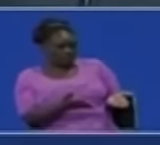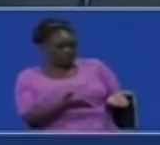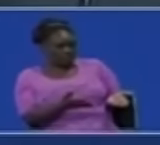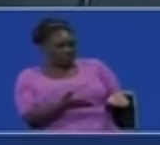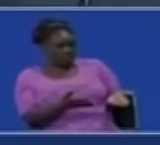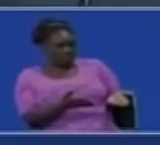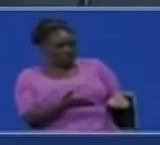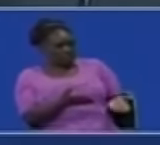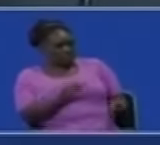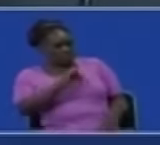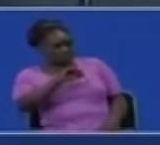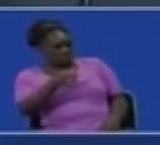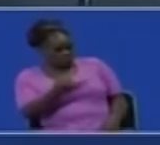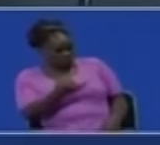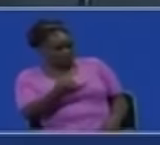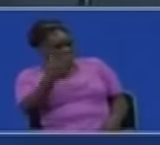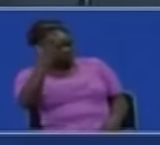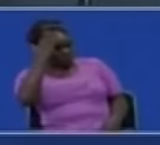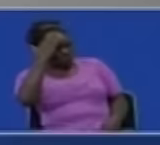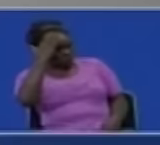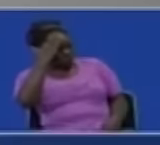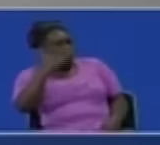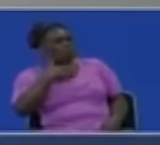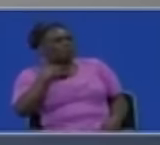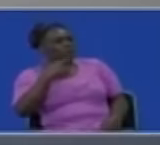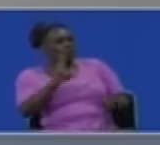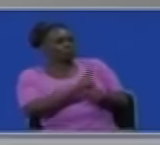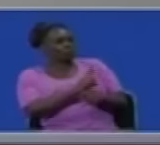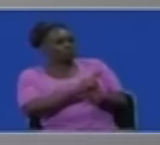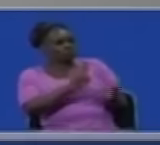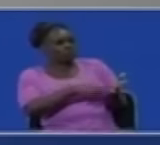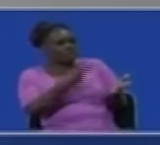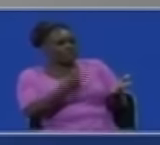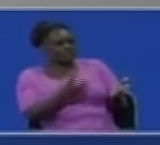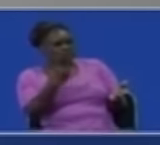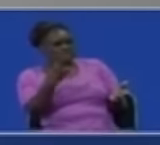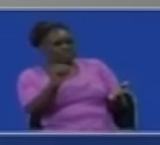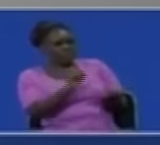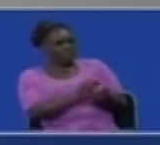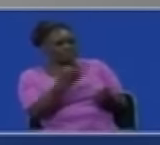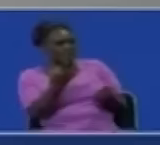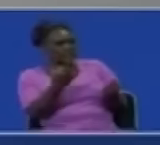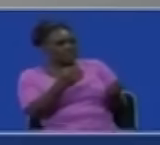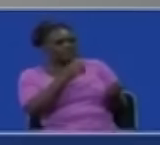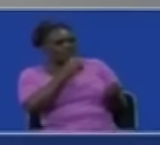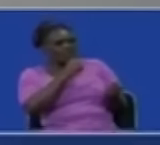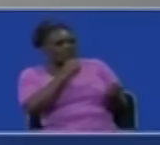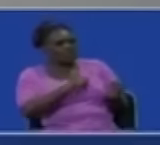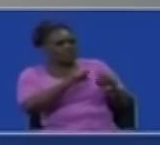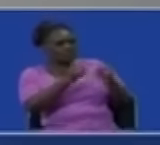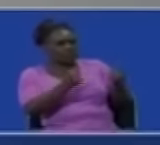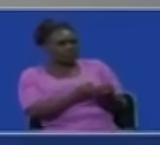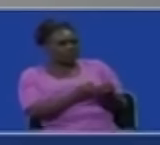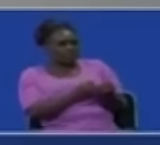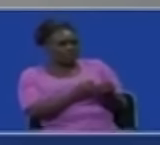traumatic. Jubilee is very conveniently using the failures of 2013 to justify what this manual system is. None of